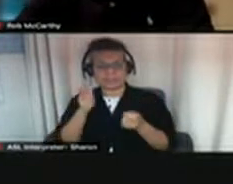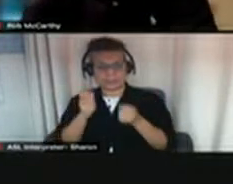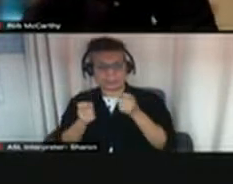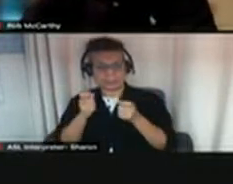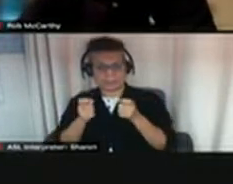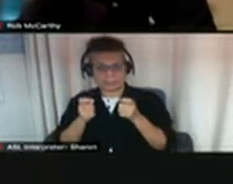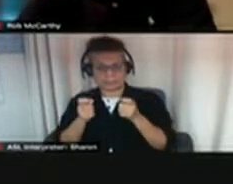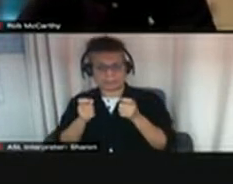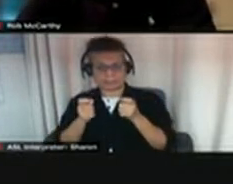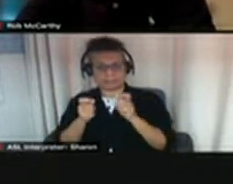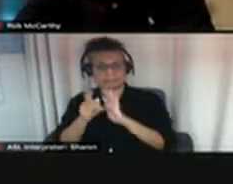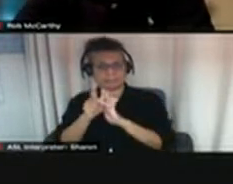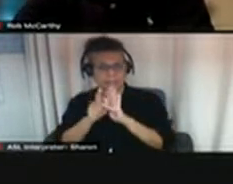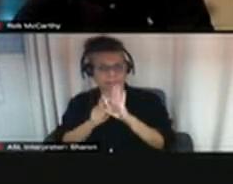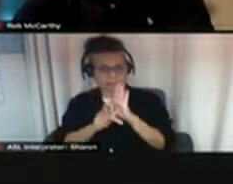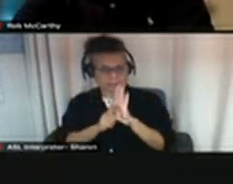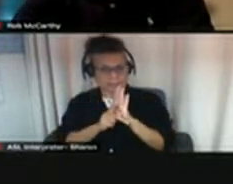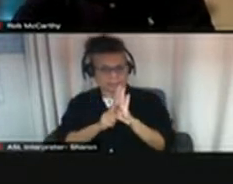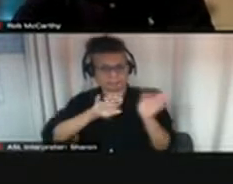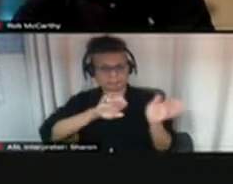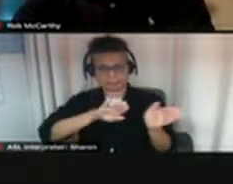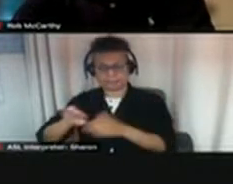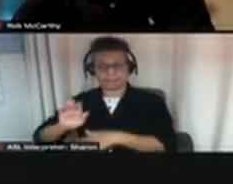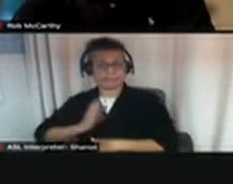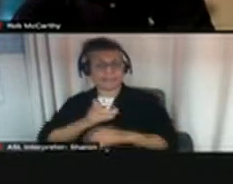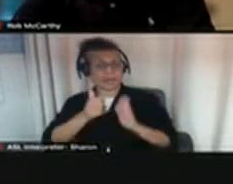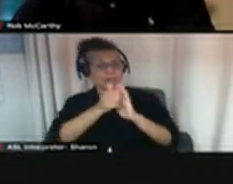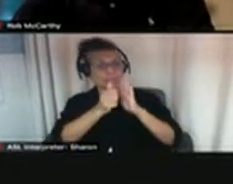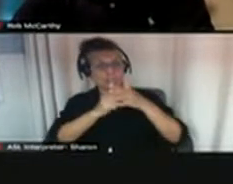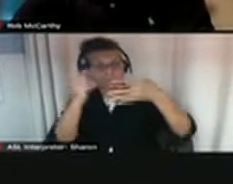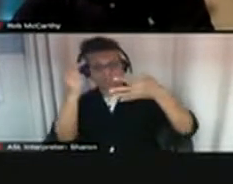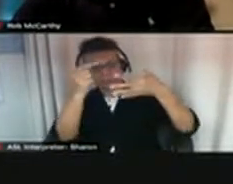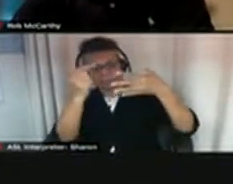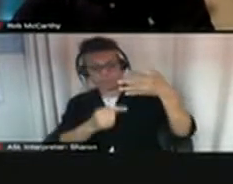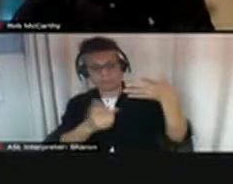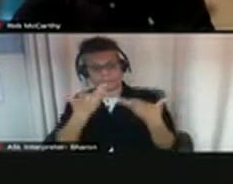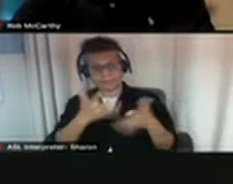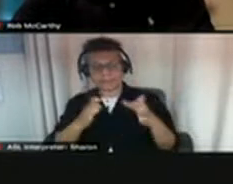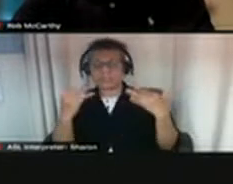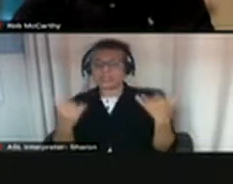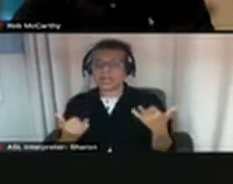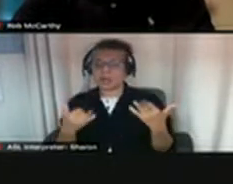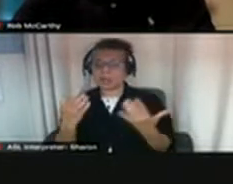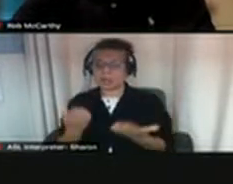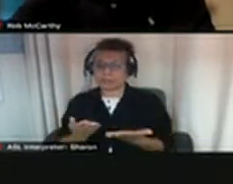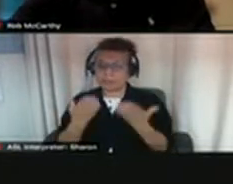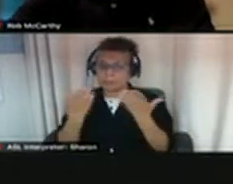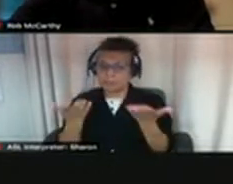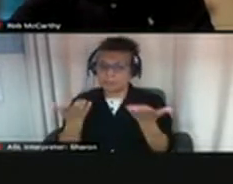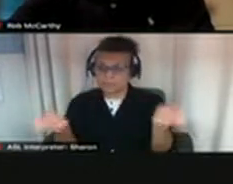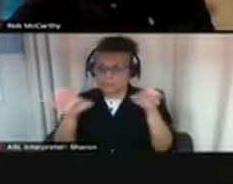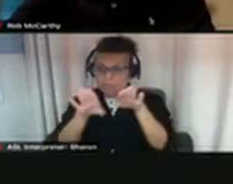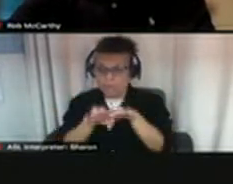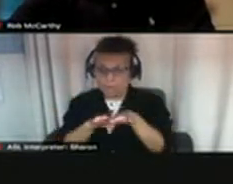Okay, that brings us to the end of our agenda. We'll now entertain a motion to adjourn.